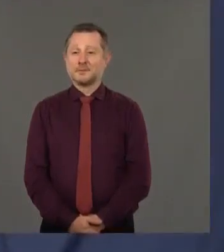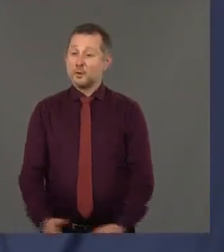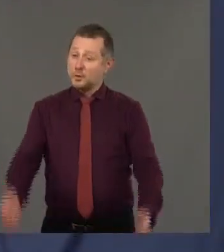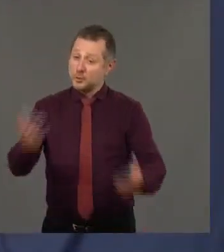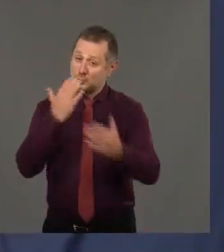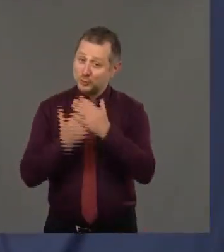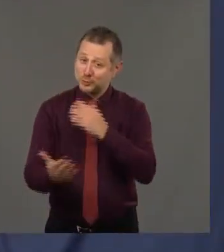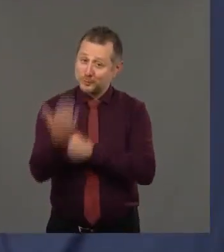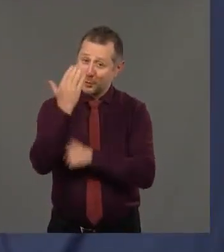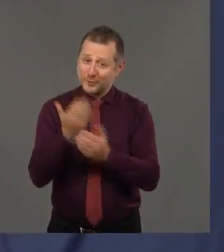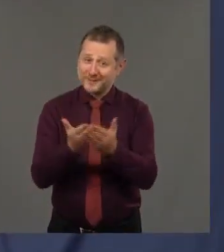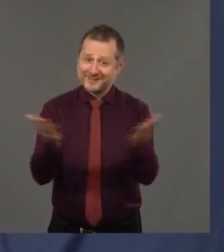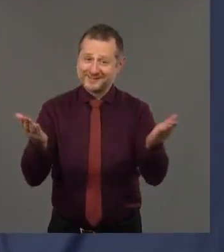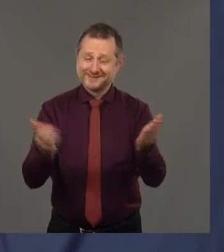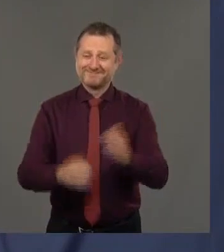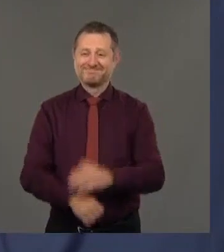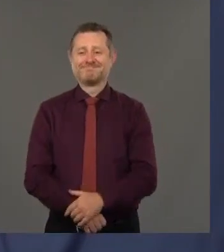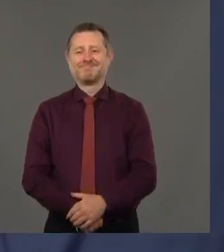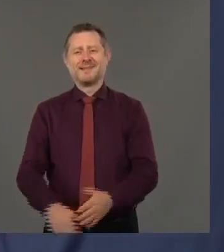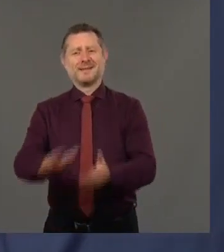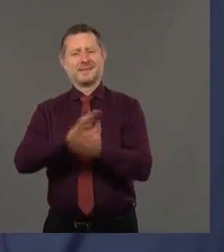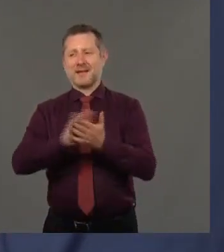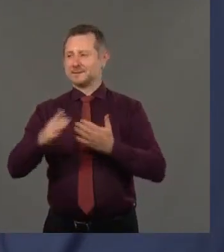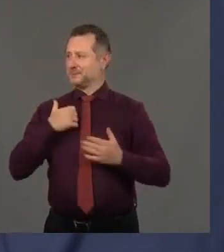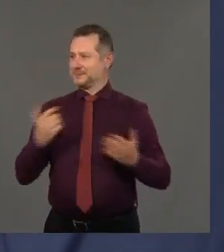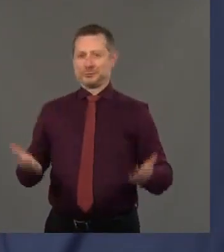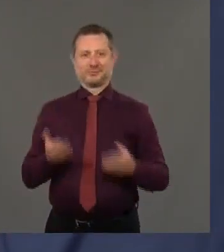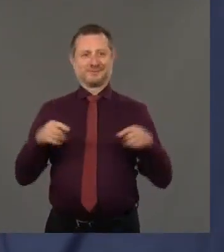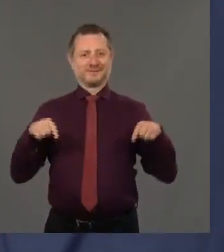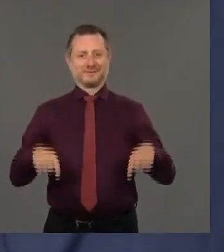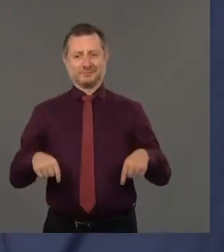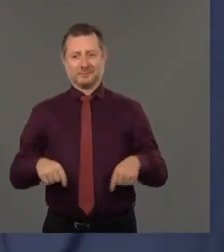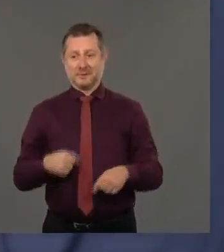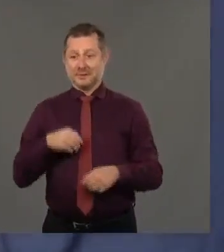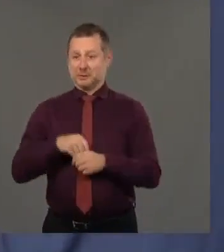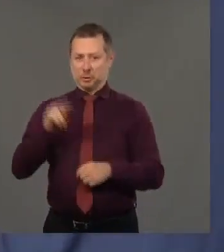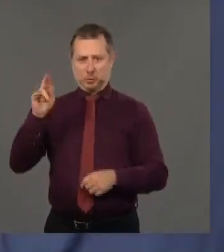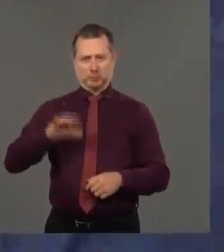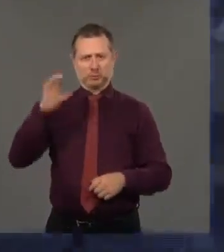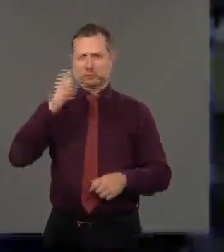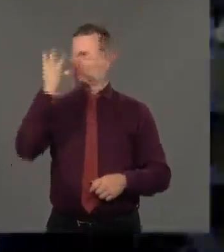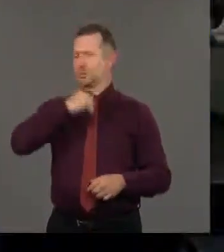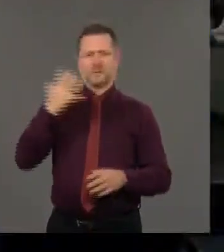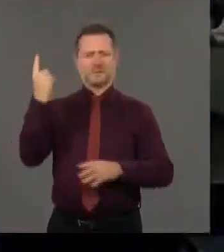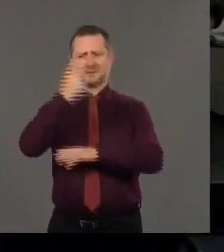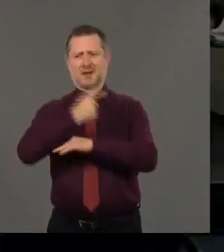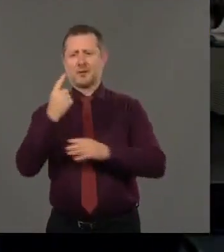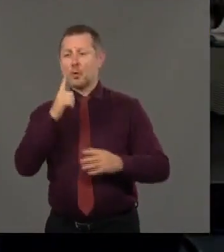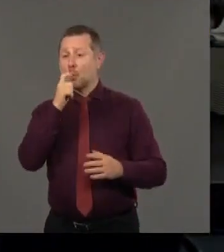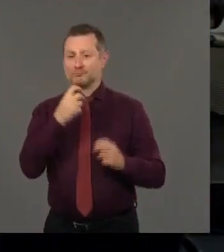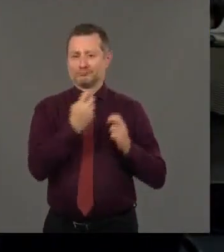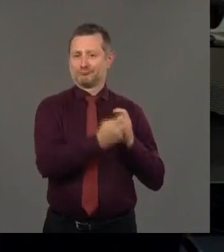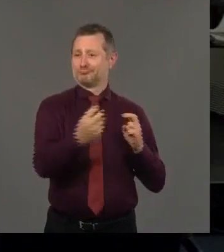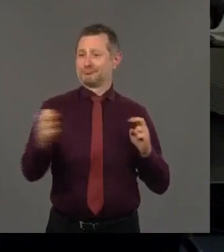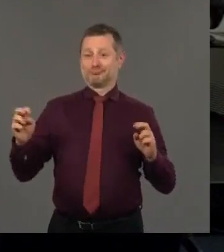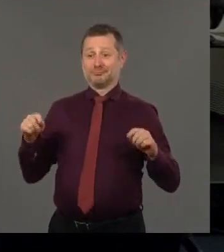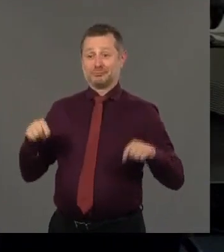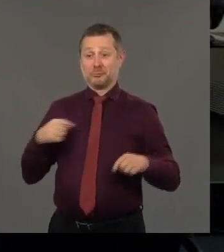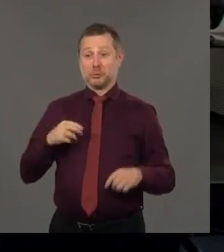Good morning. Pleasure to be here. Beautiful New York City, beautiful day. Let me introduce the people who are here from my far